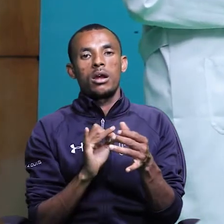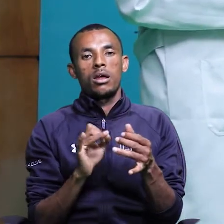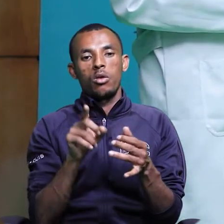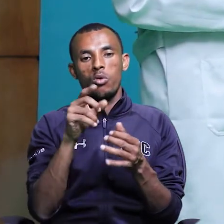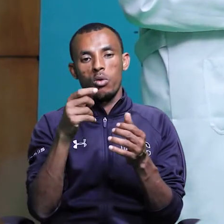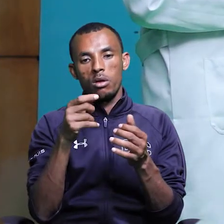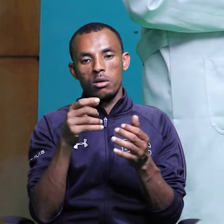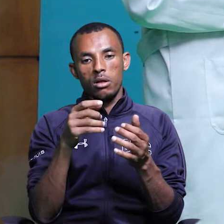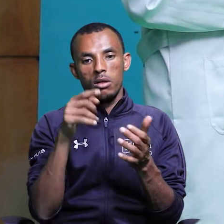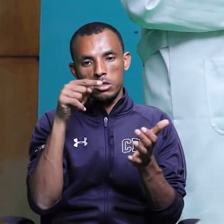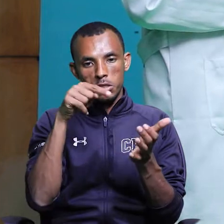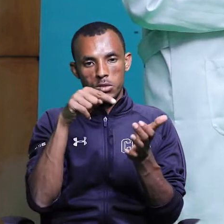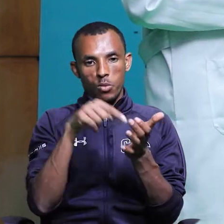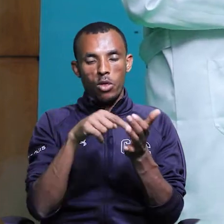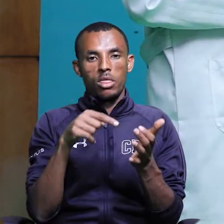also decimals here.